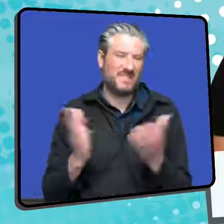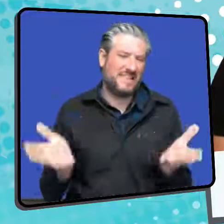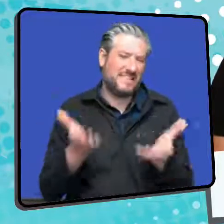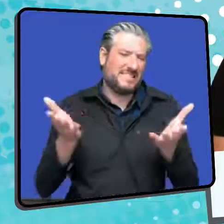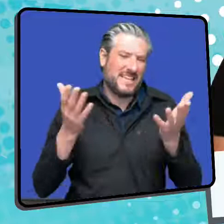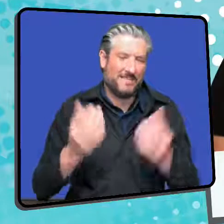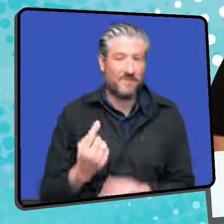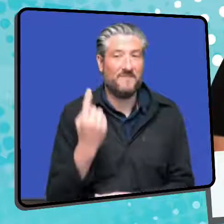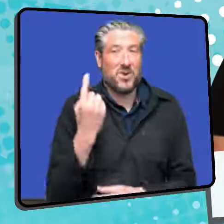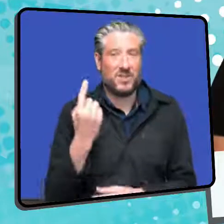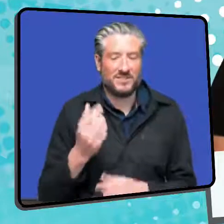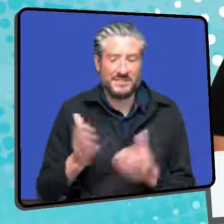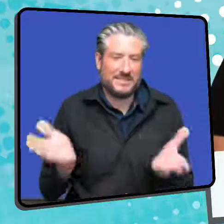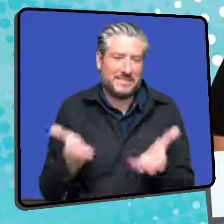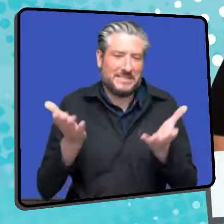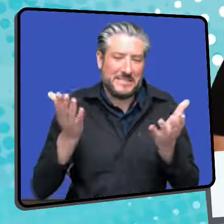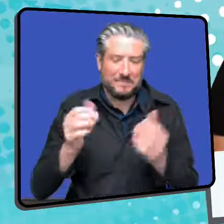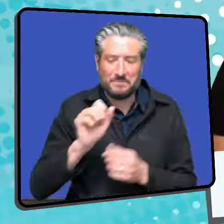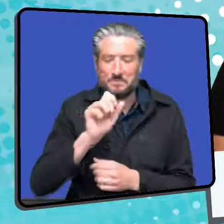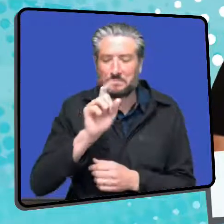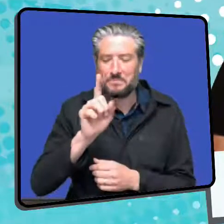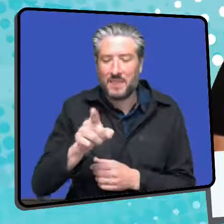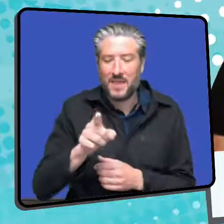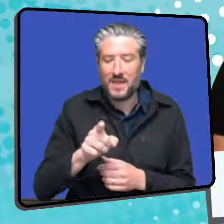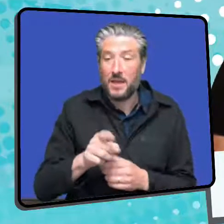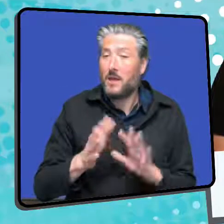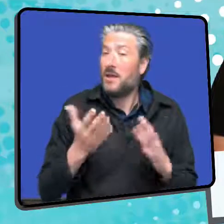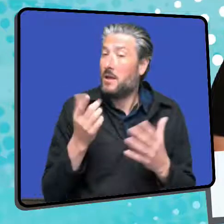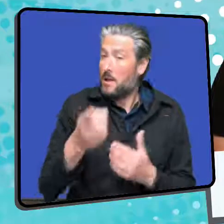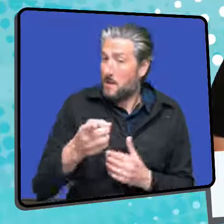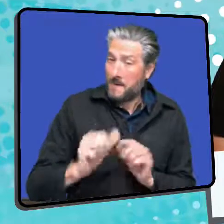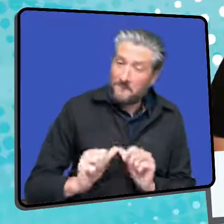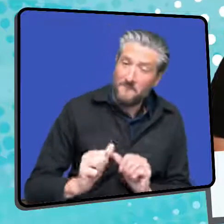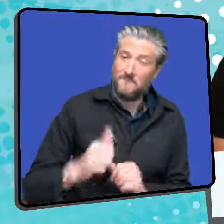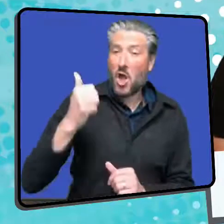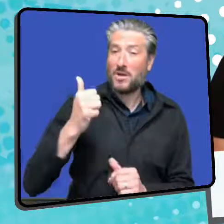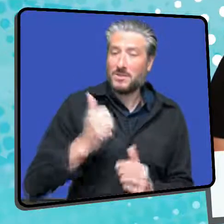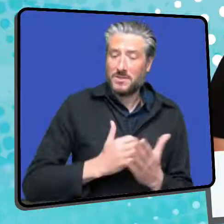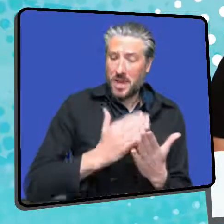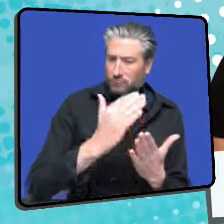with, what was your first programming language?